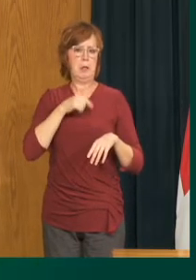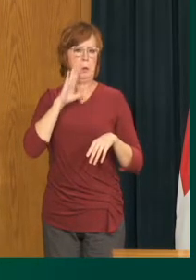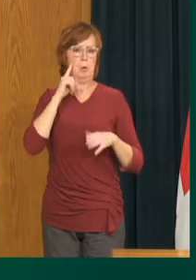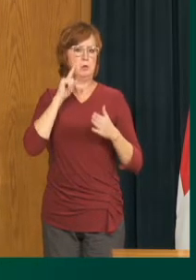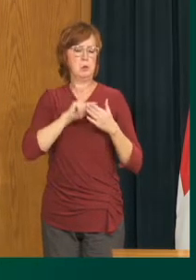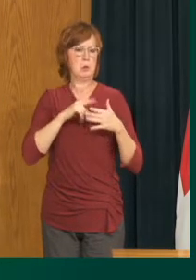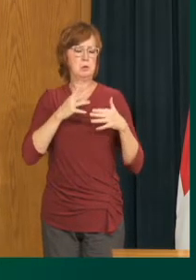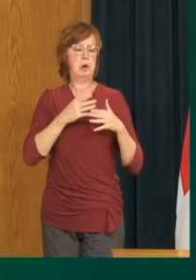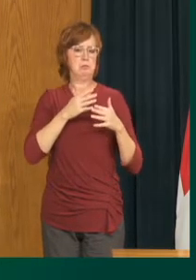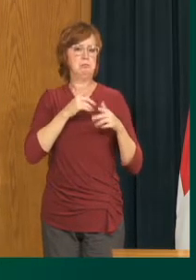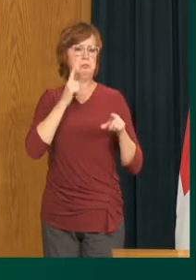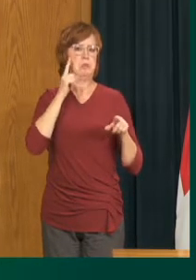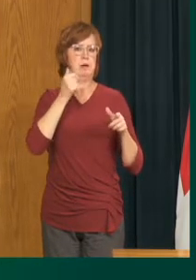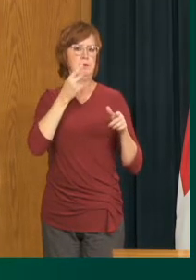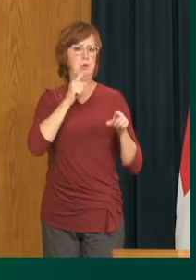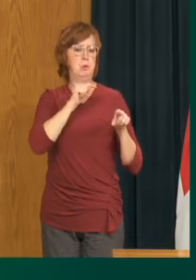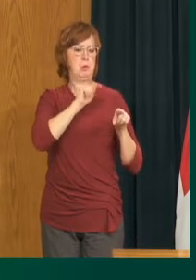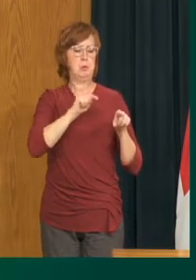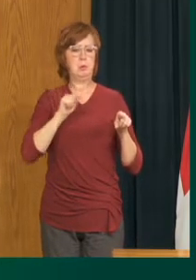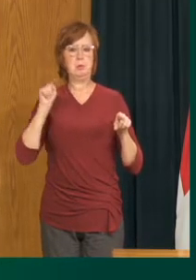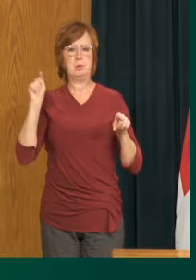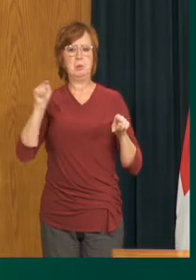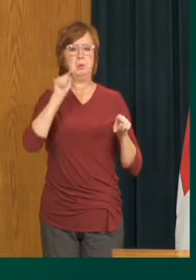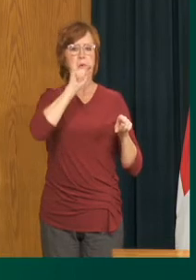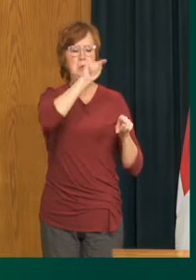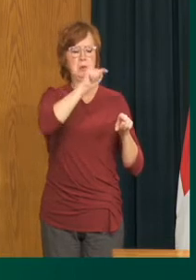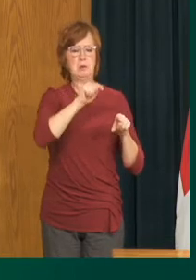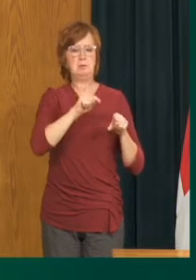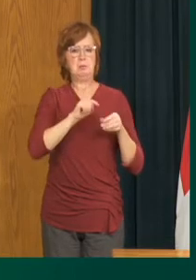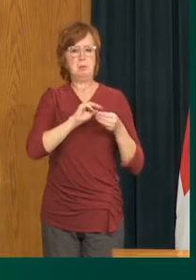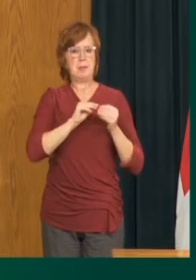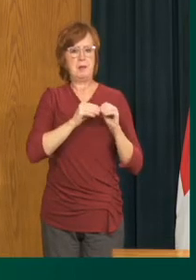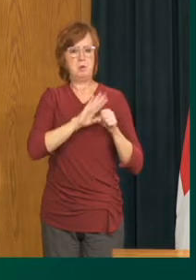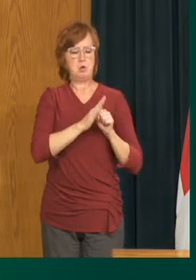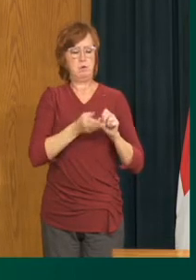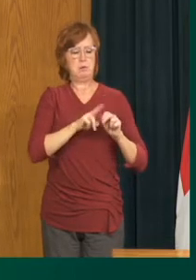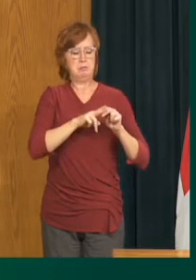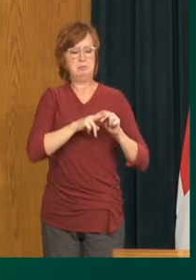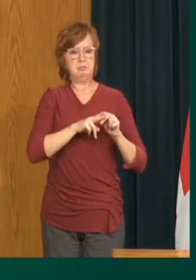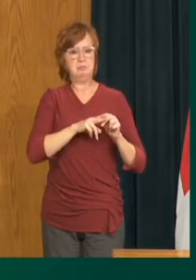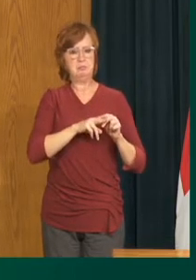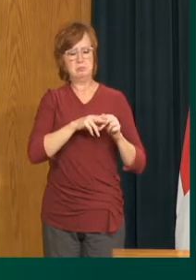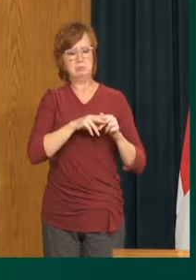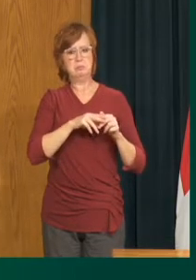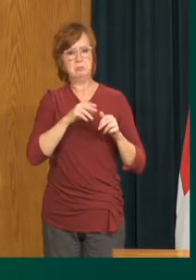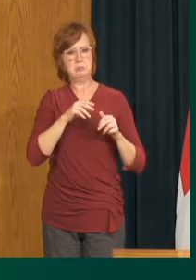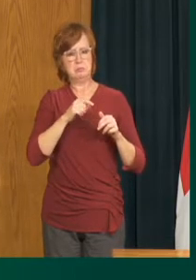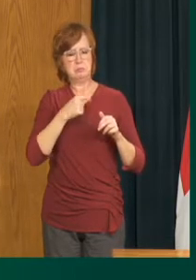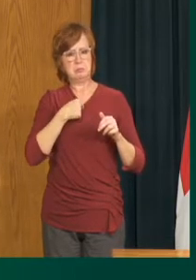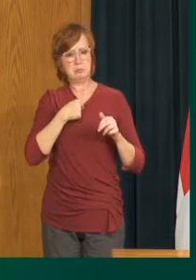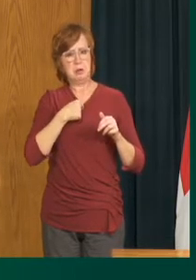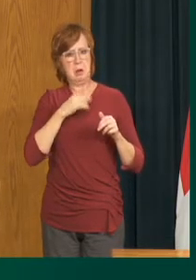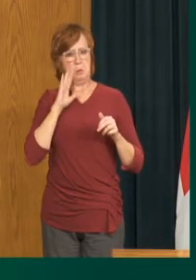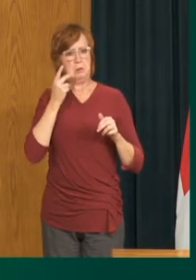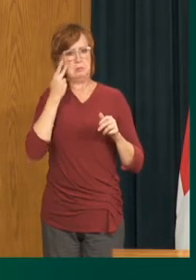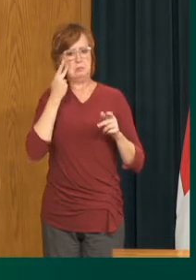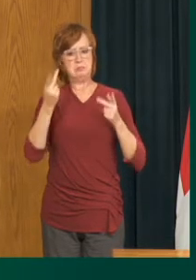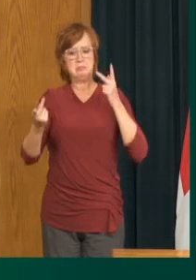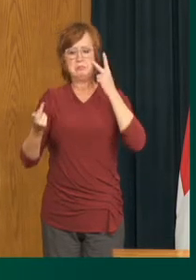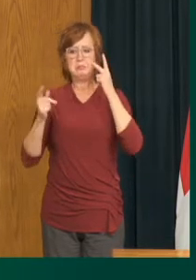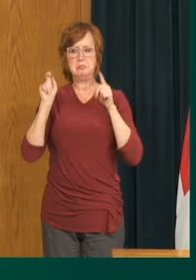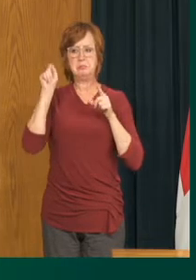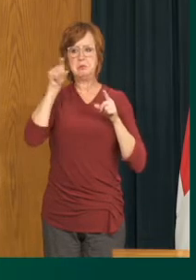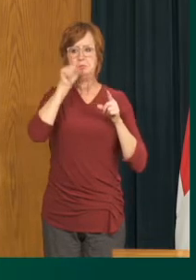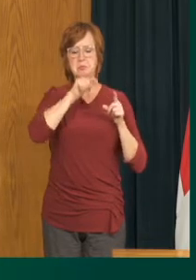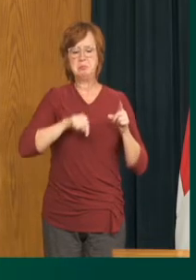we certainly look forward to schools continuing as they are, with the occasional case and cluster, but otherwise